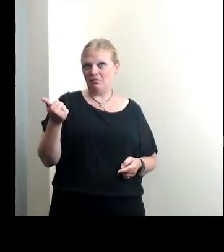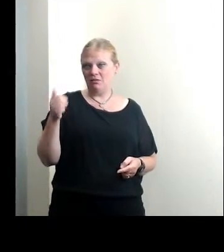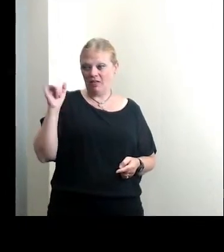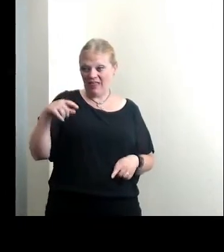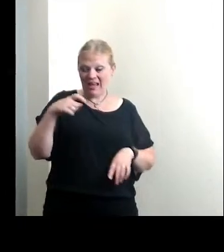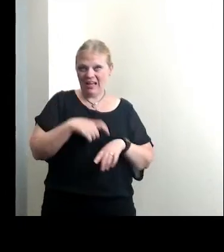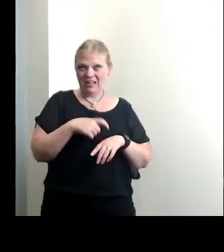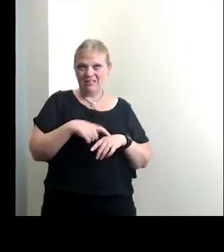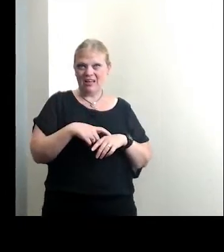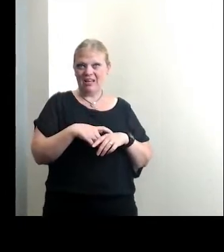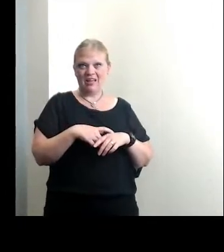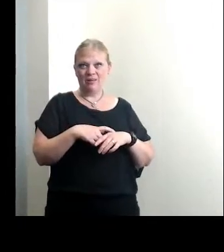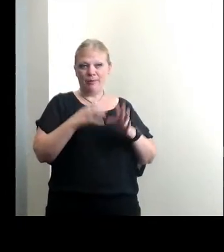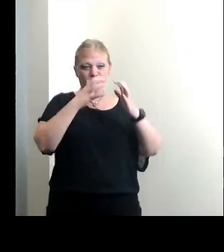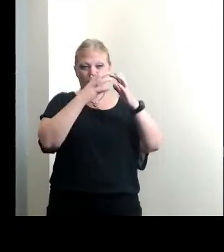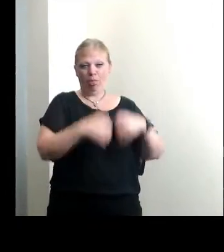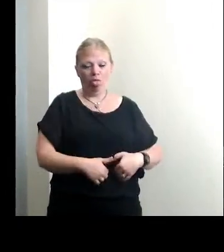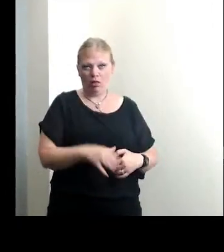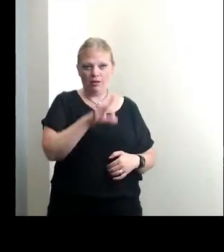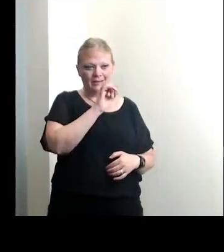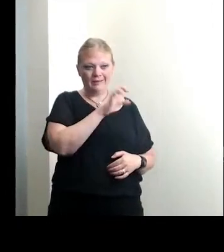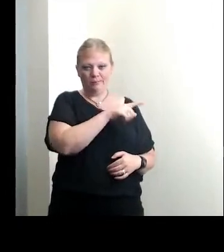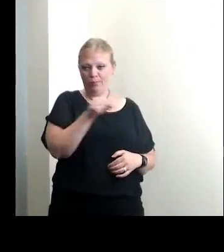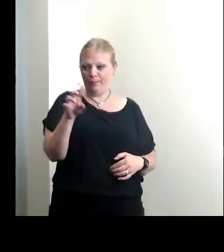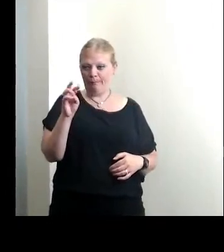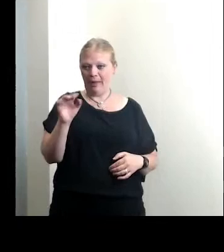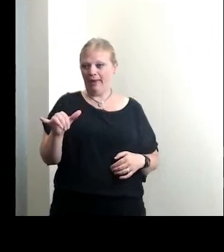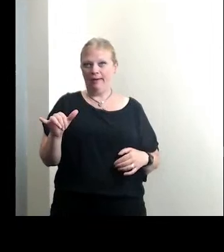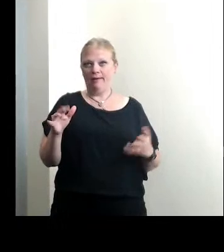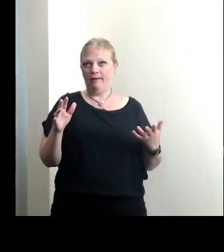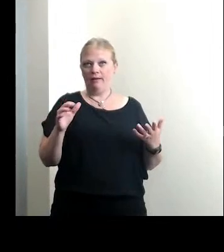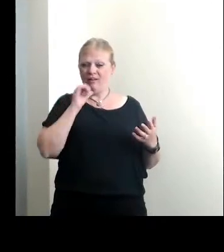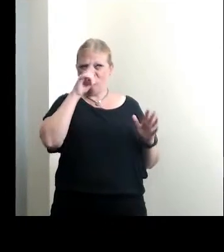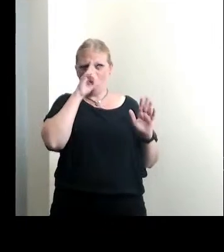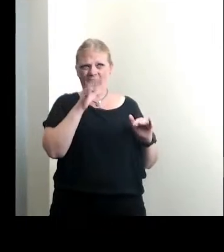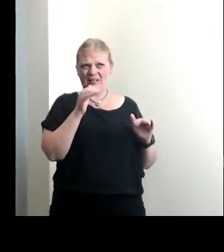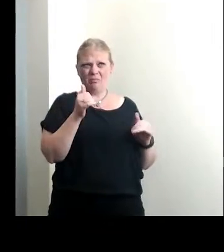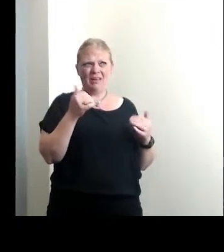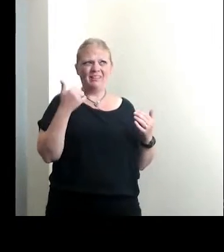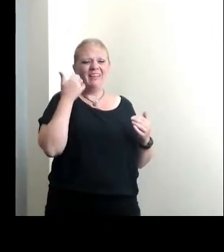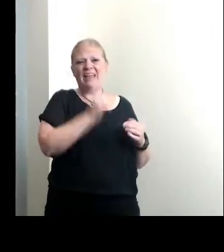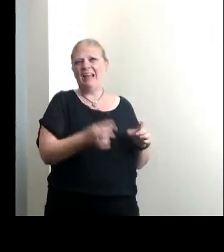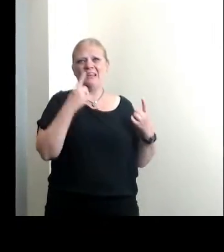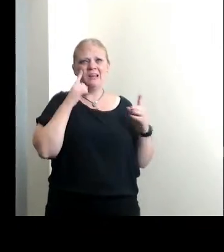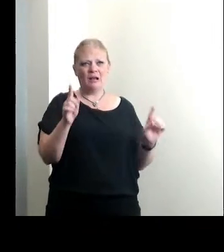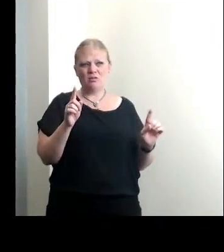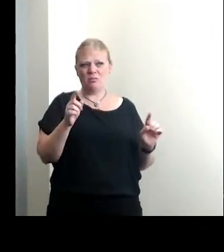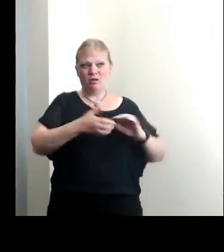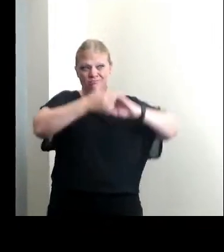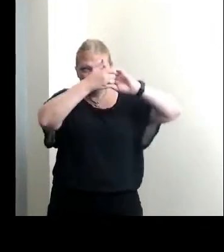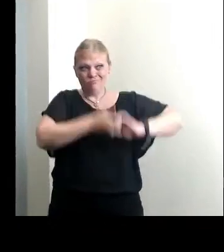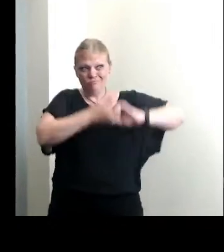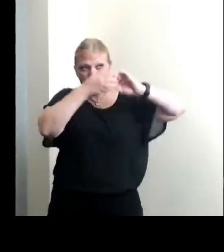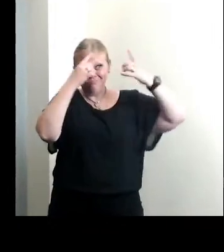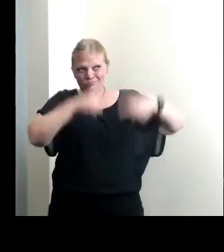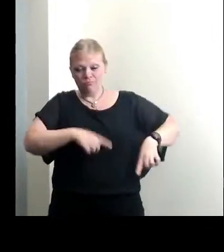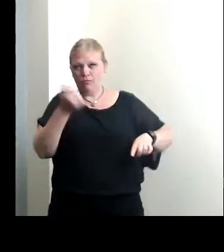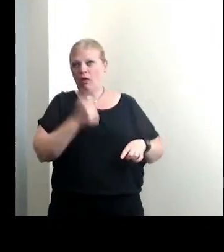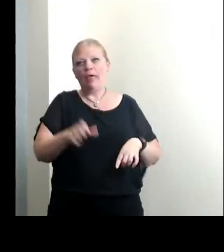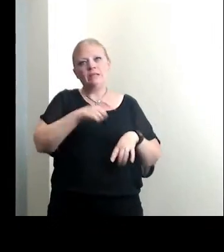it had fallen apart between December and May. I do not expect there to be an announcement of a deal anytime